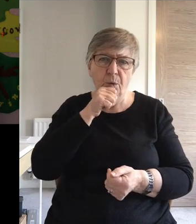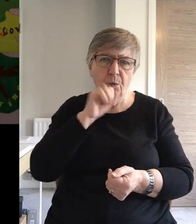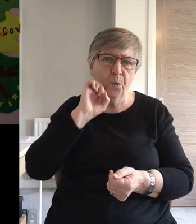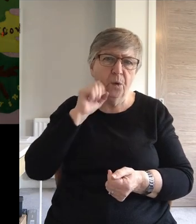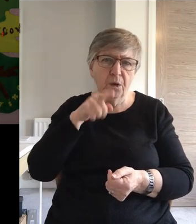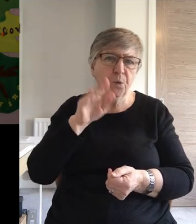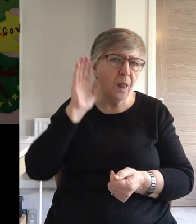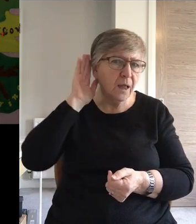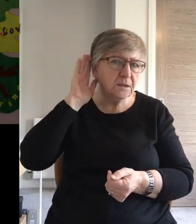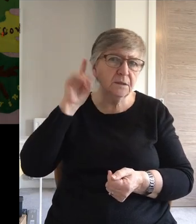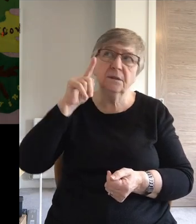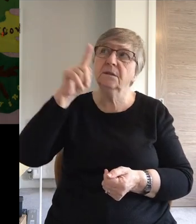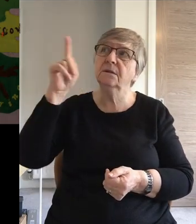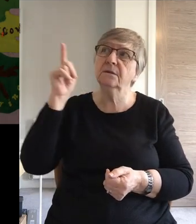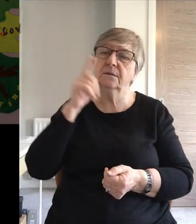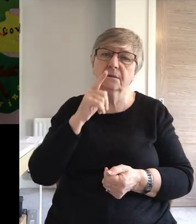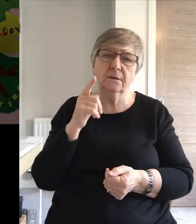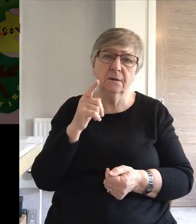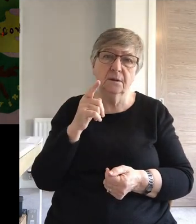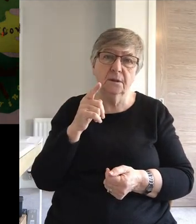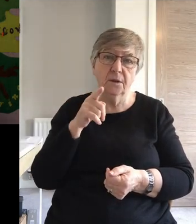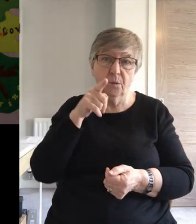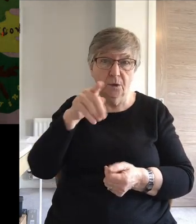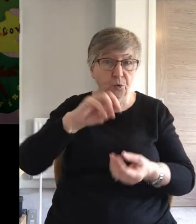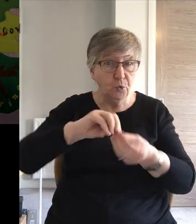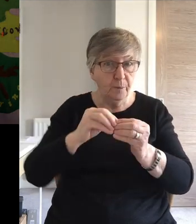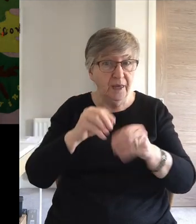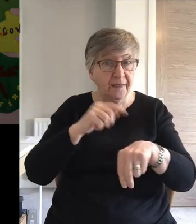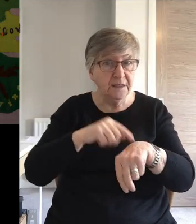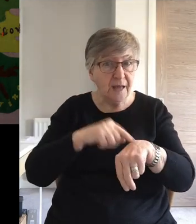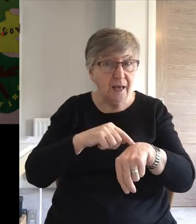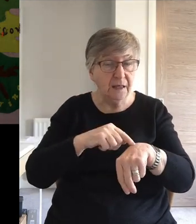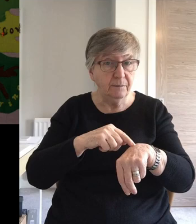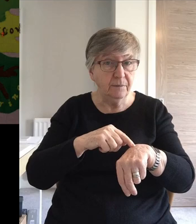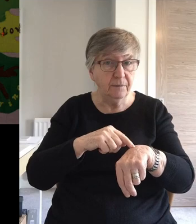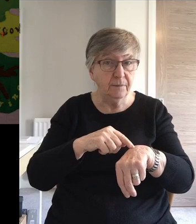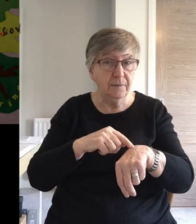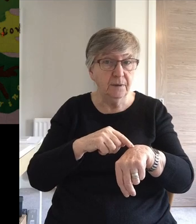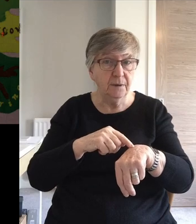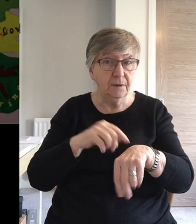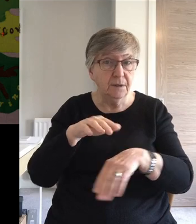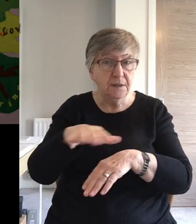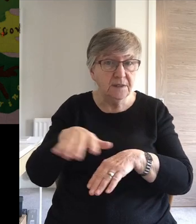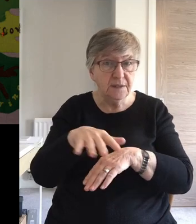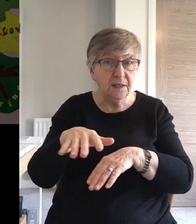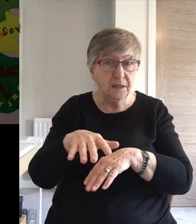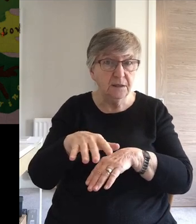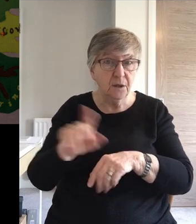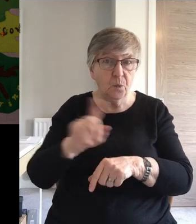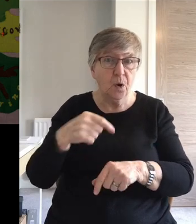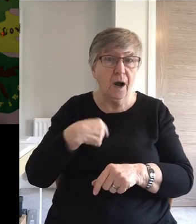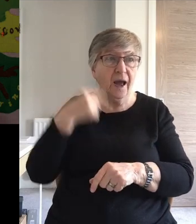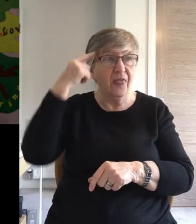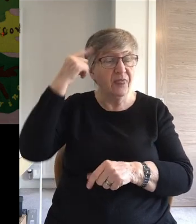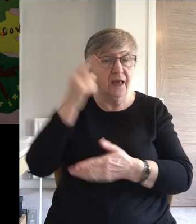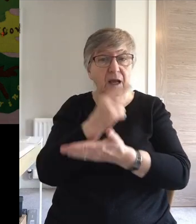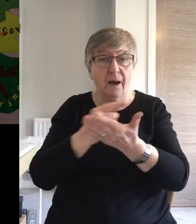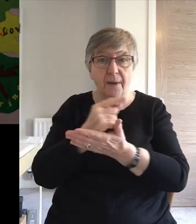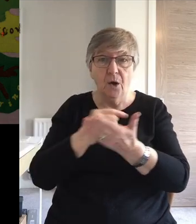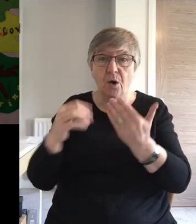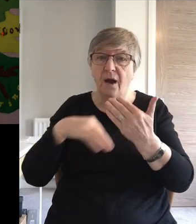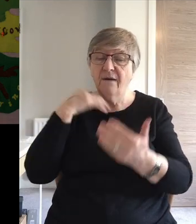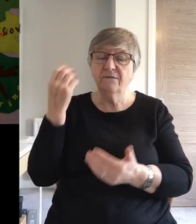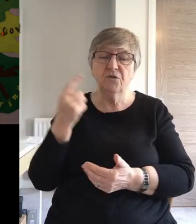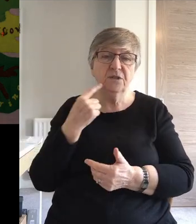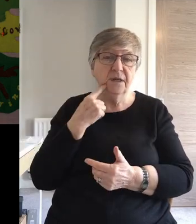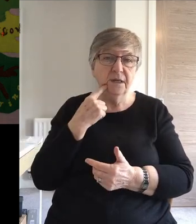Who are we listening to? And are we making the time and the space to say that what I think about day by